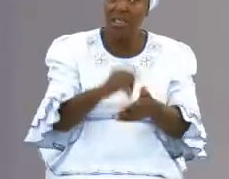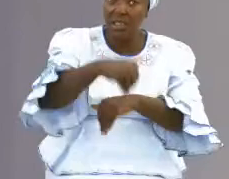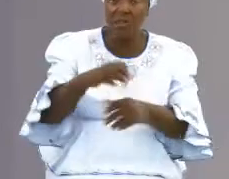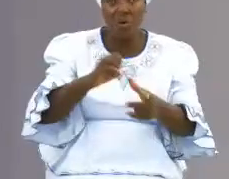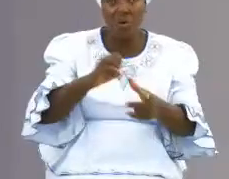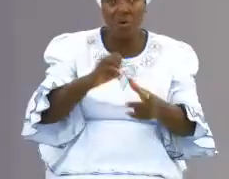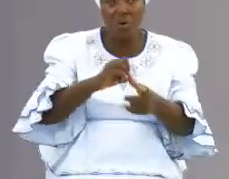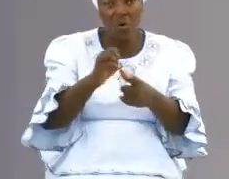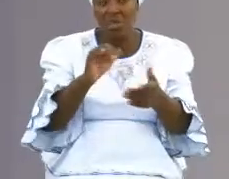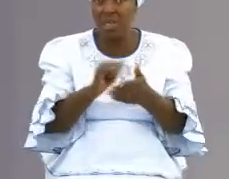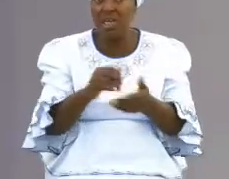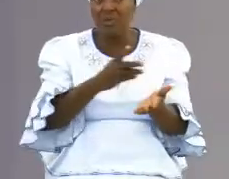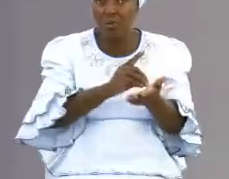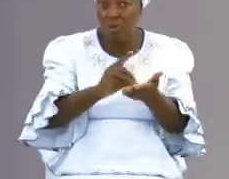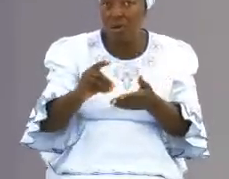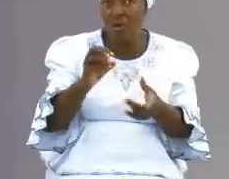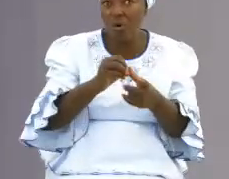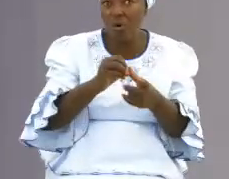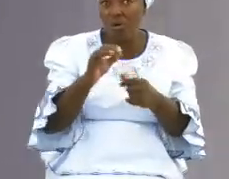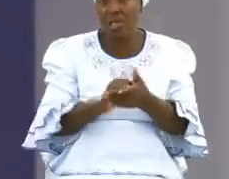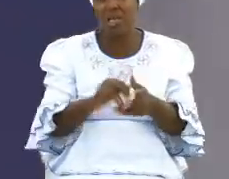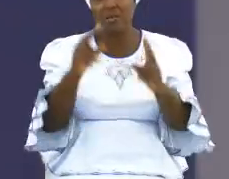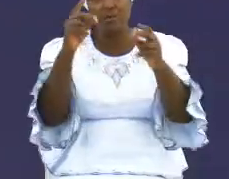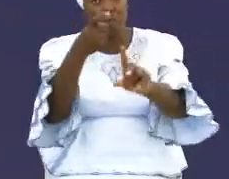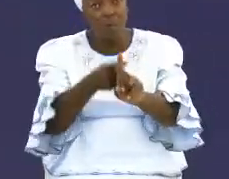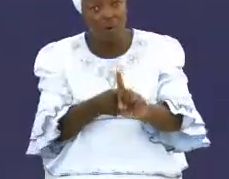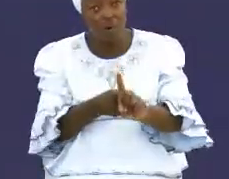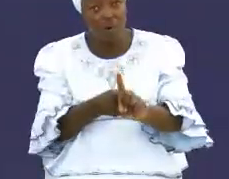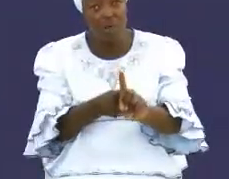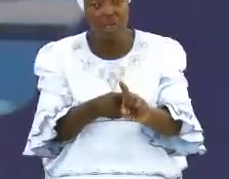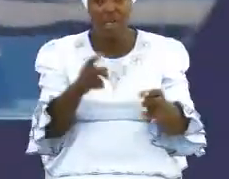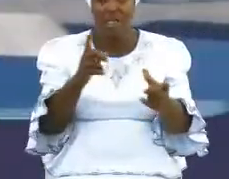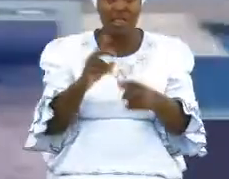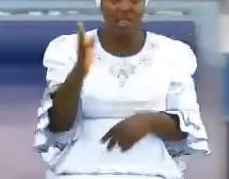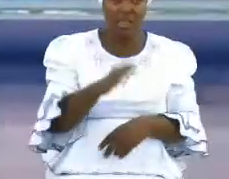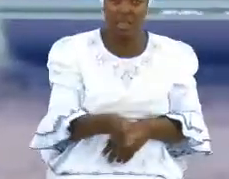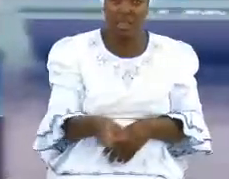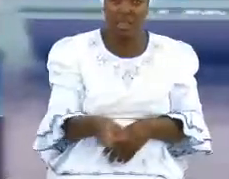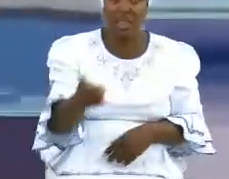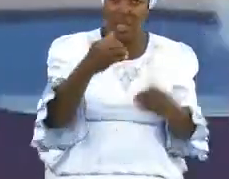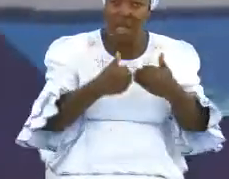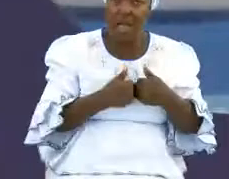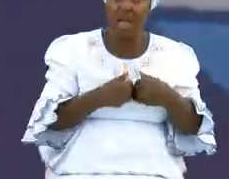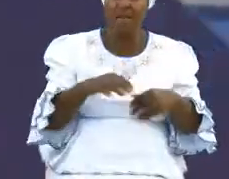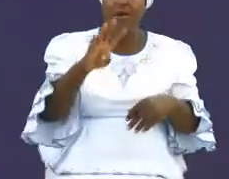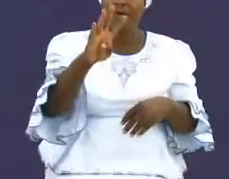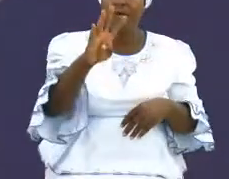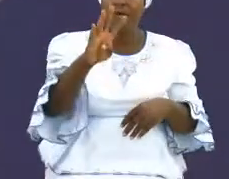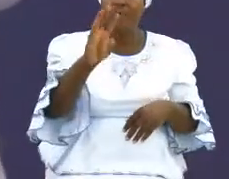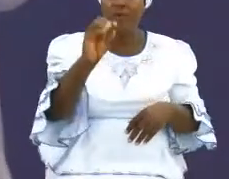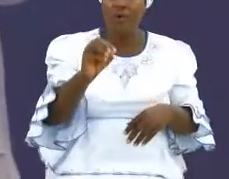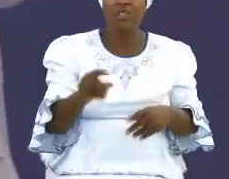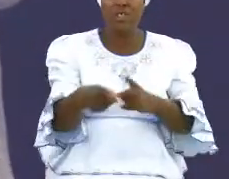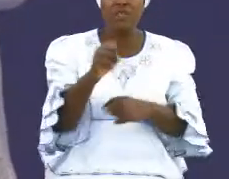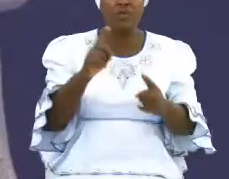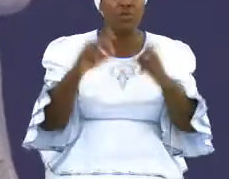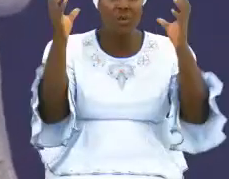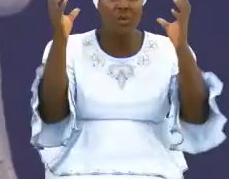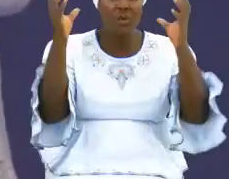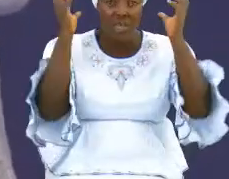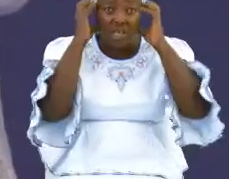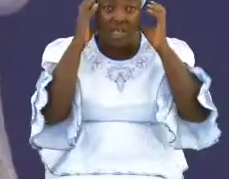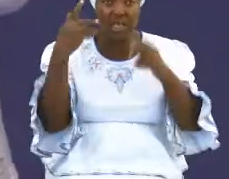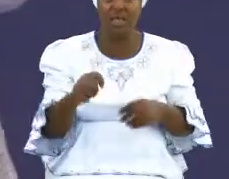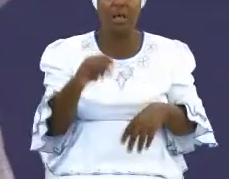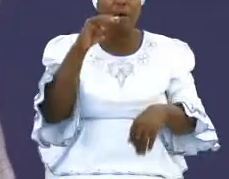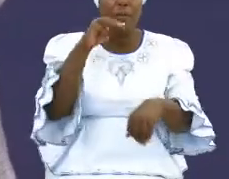not even that month. They had 40 days to hear the message, accept